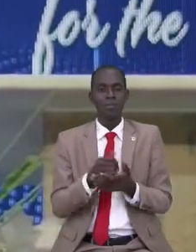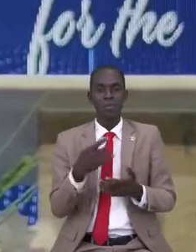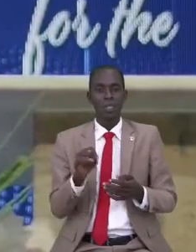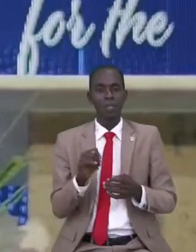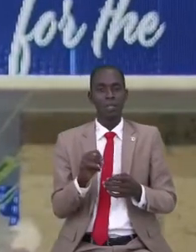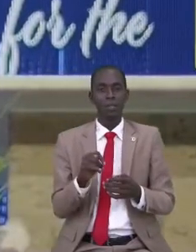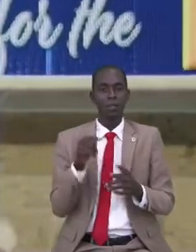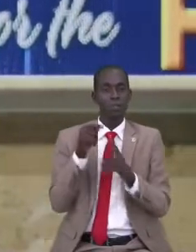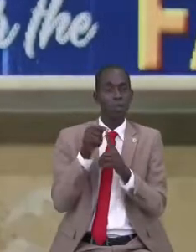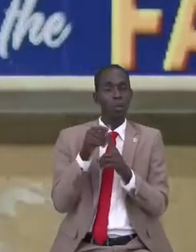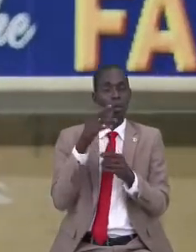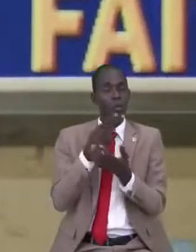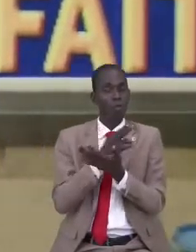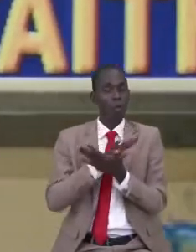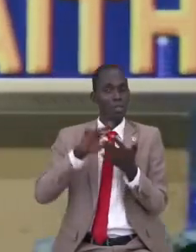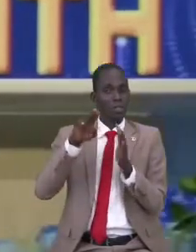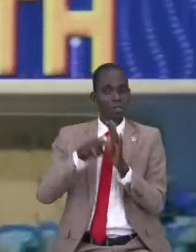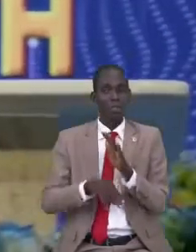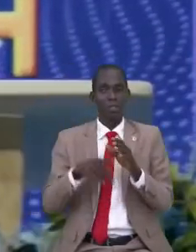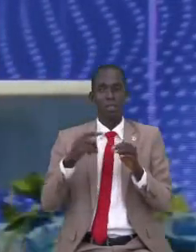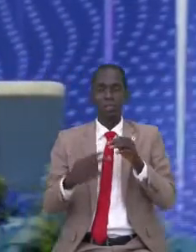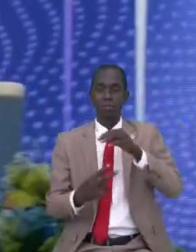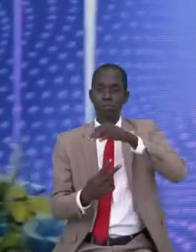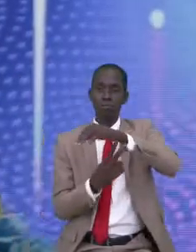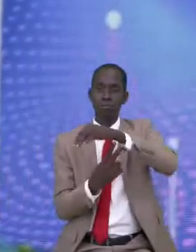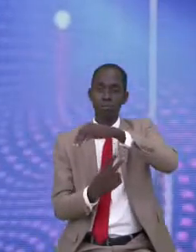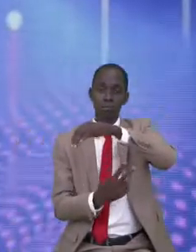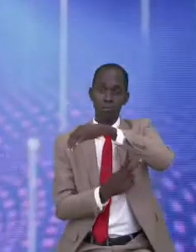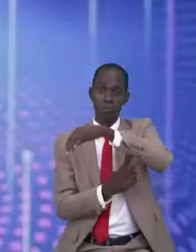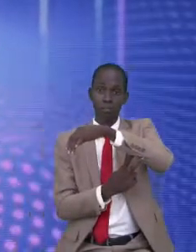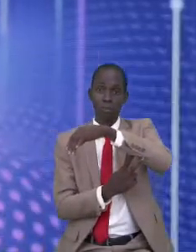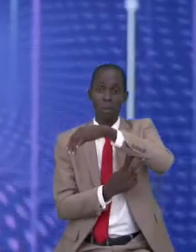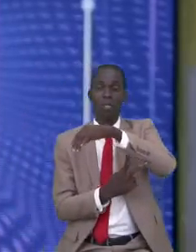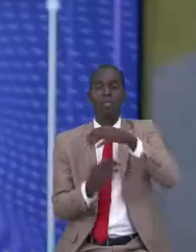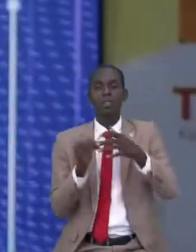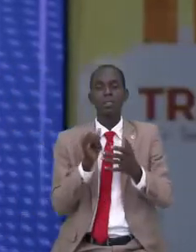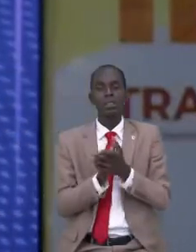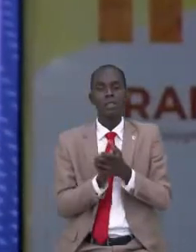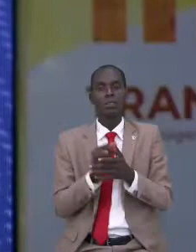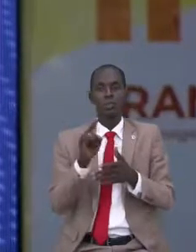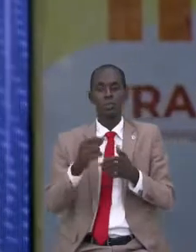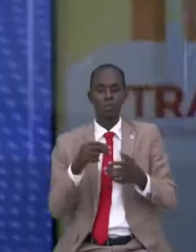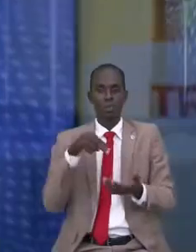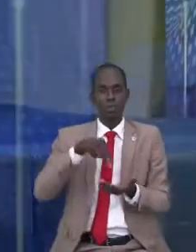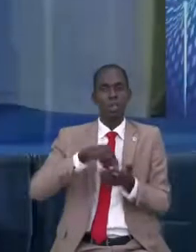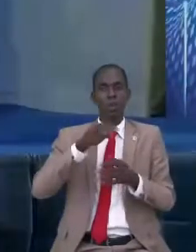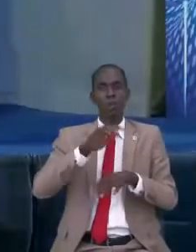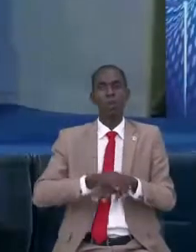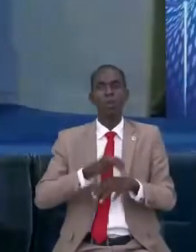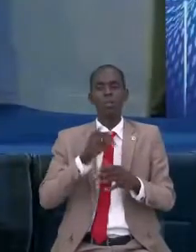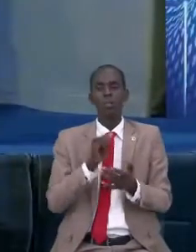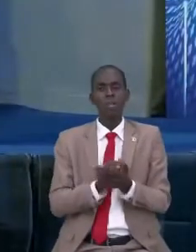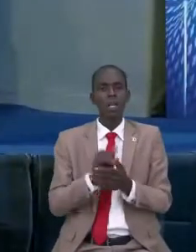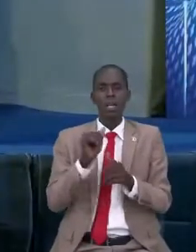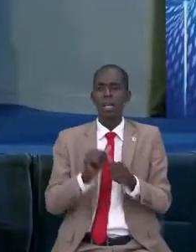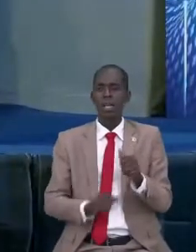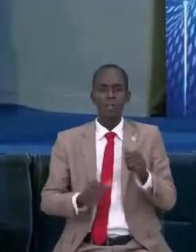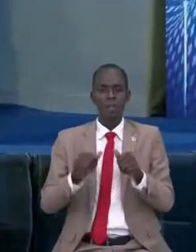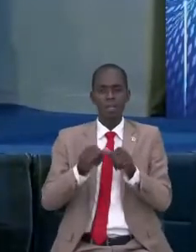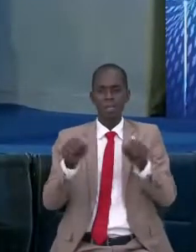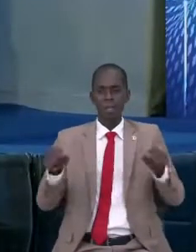of holiness, the pillar of holiness that you stand on, that every area of your